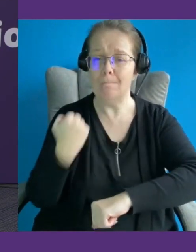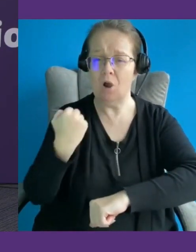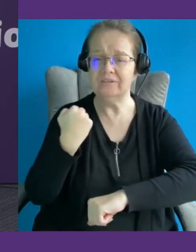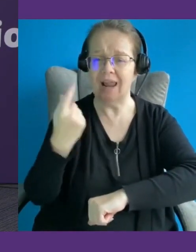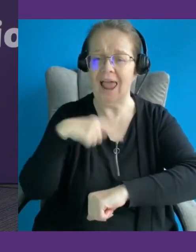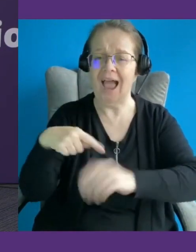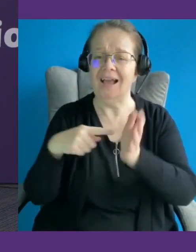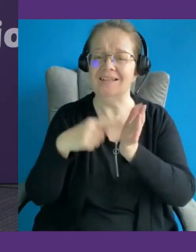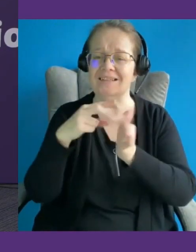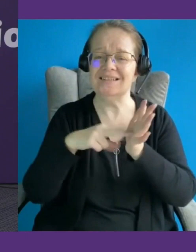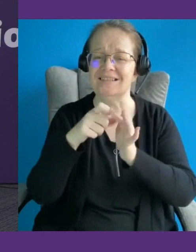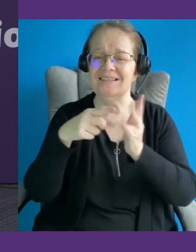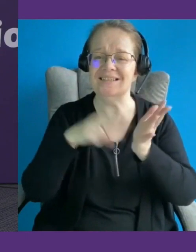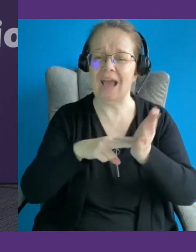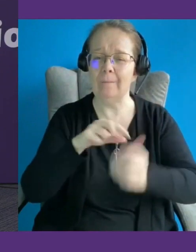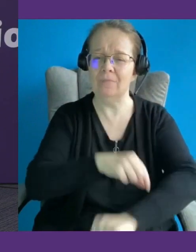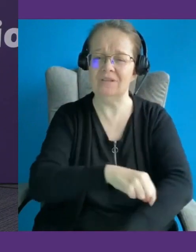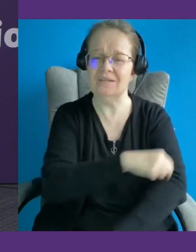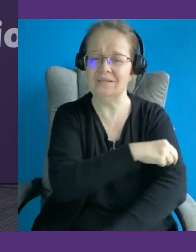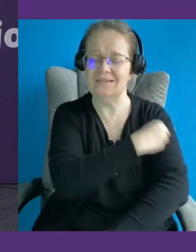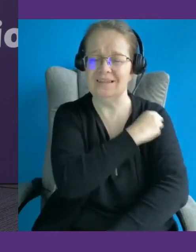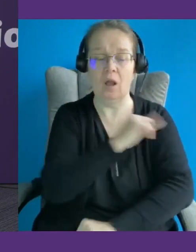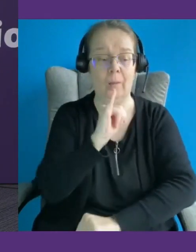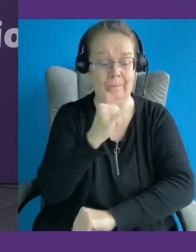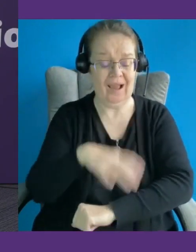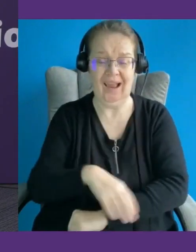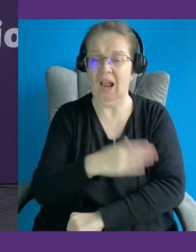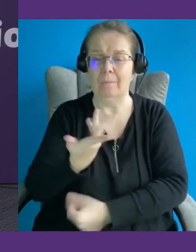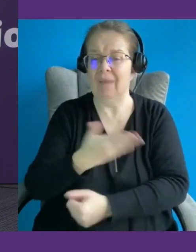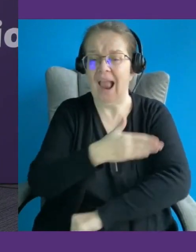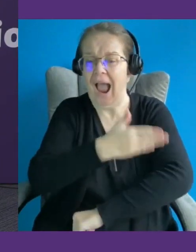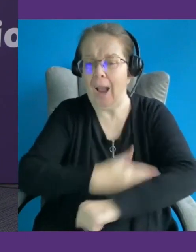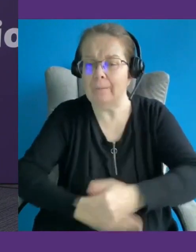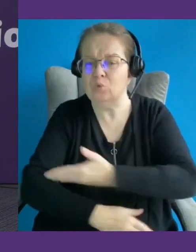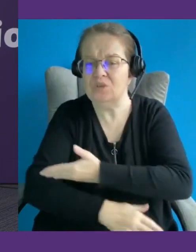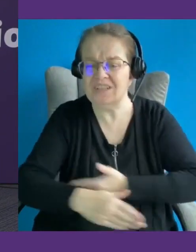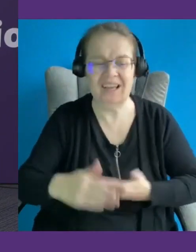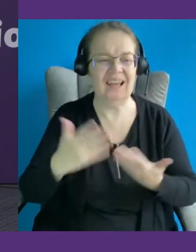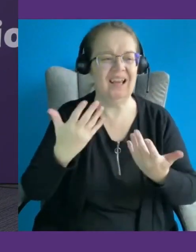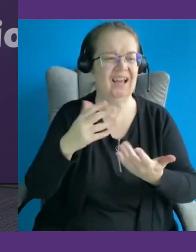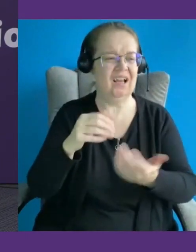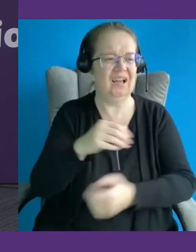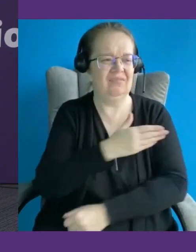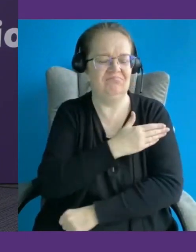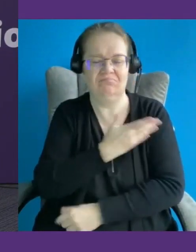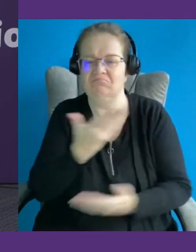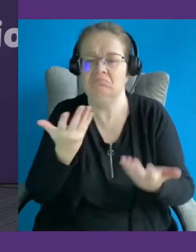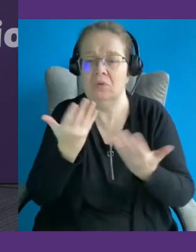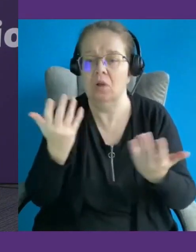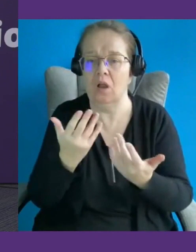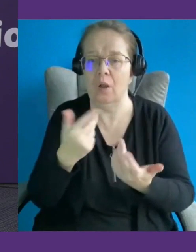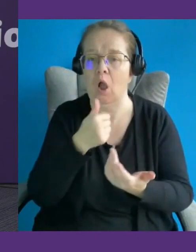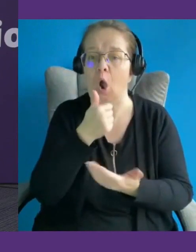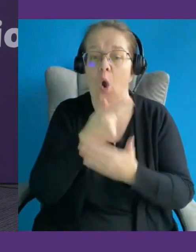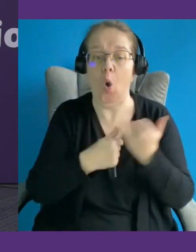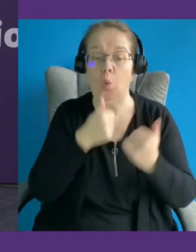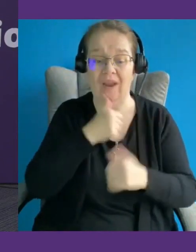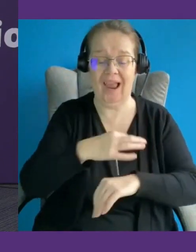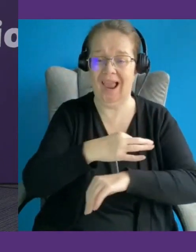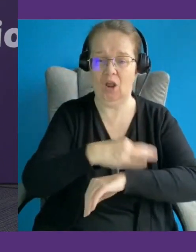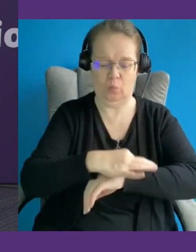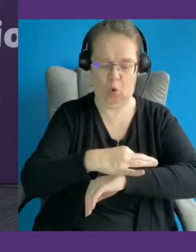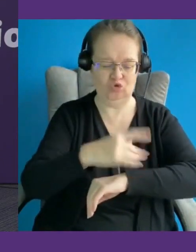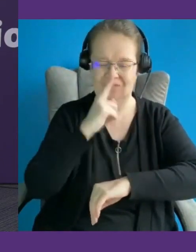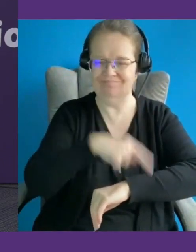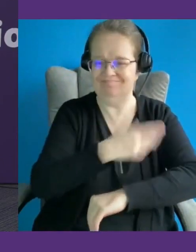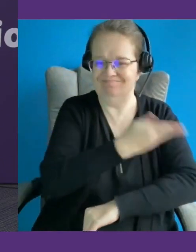is upper body limb different, maybe an amputee or such, who would only be able to use the watch with one hand, you can